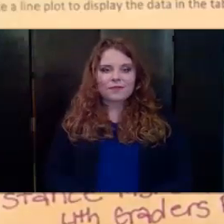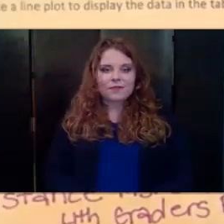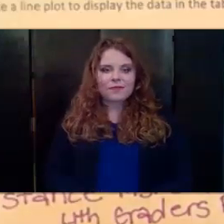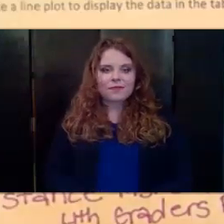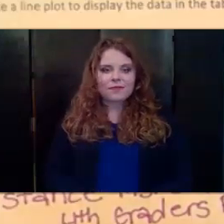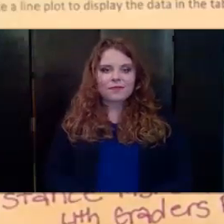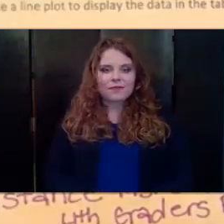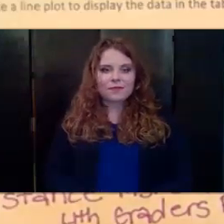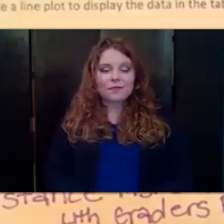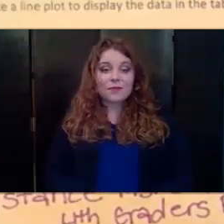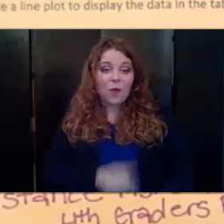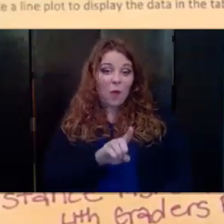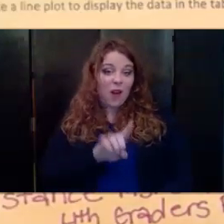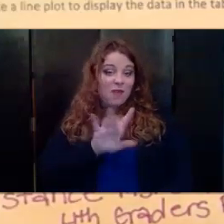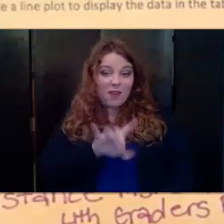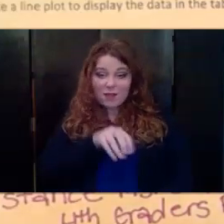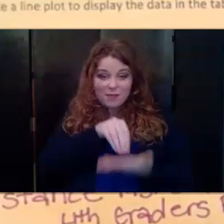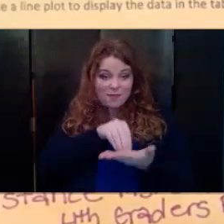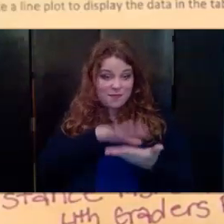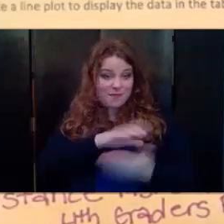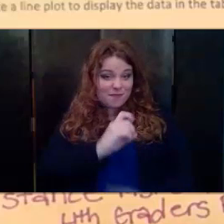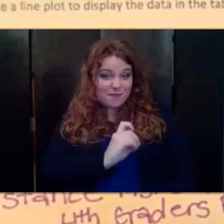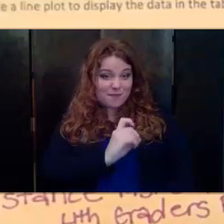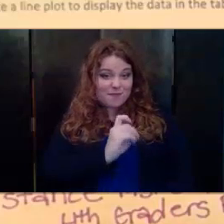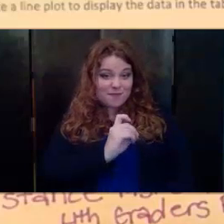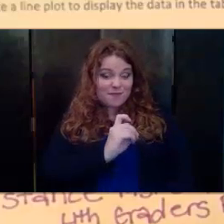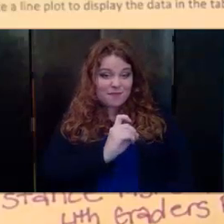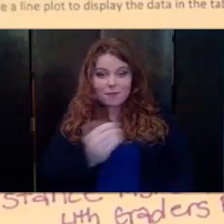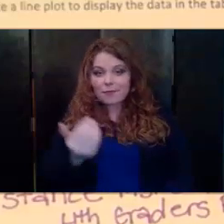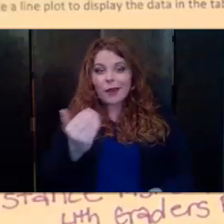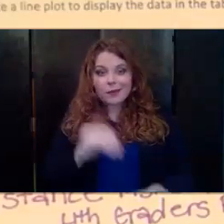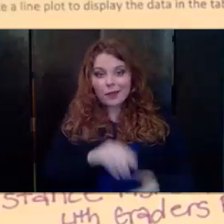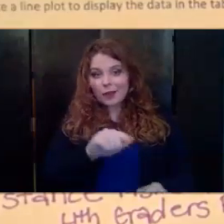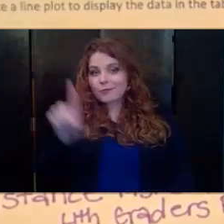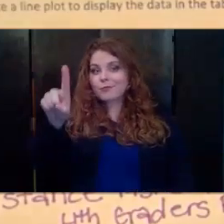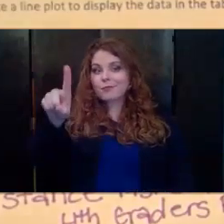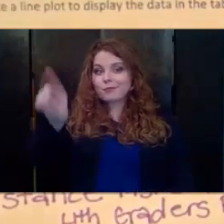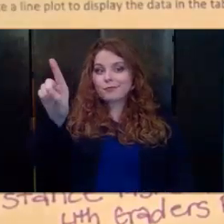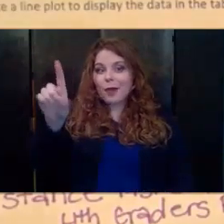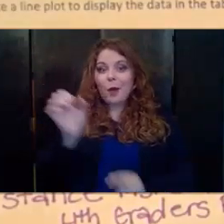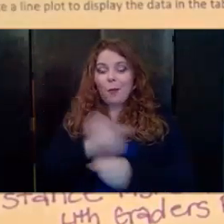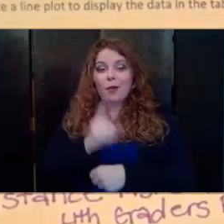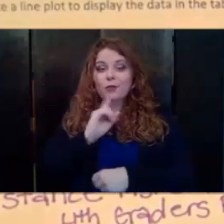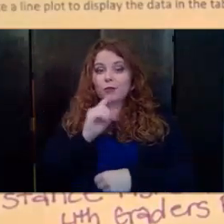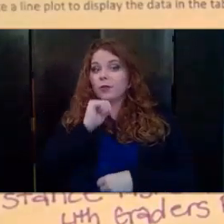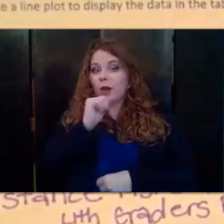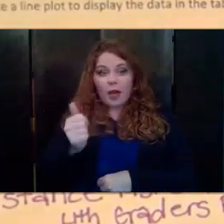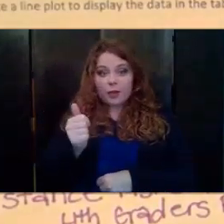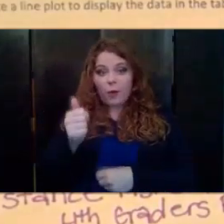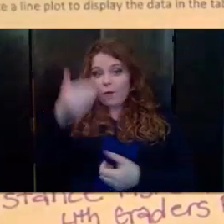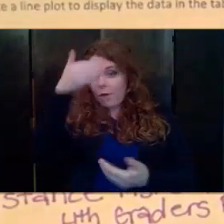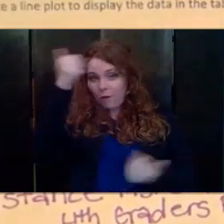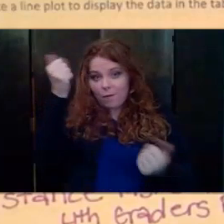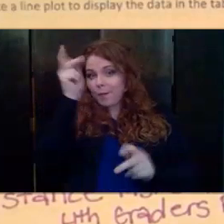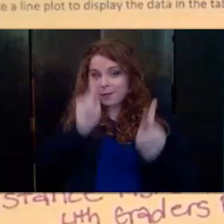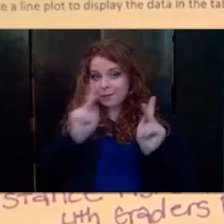5/8. Put a mark here. And then again, I'm going to check off because I want to make sure I don't leave anybody behind and I have